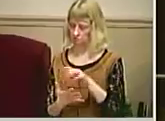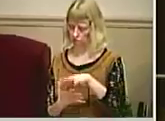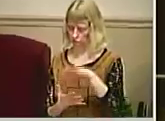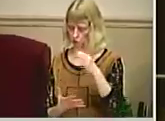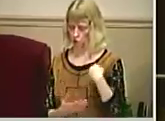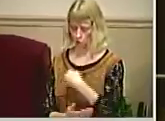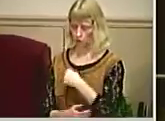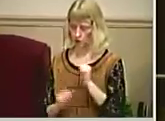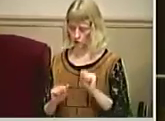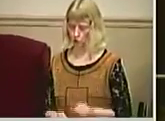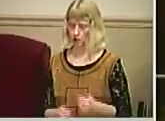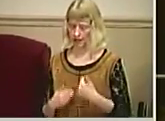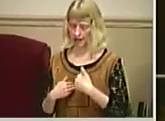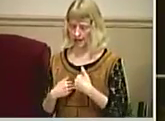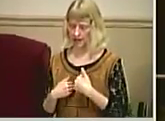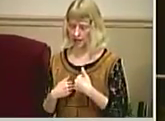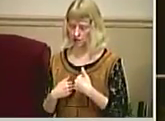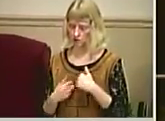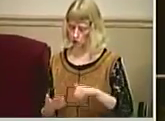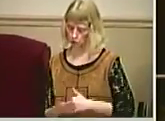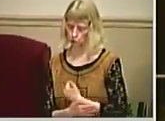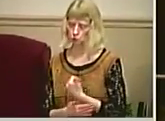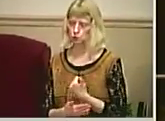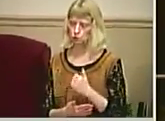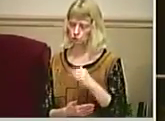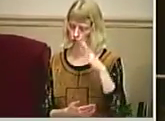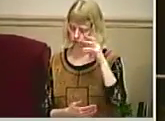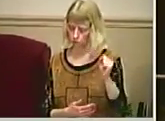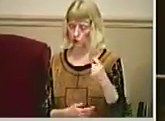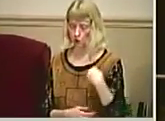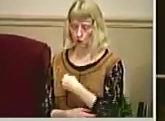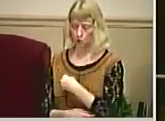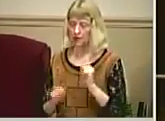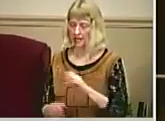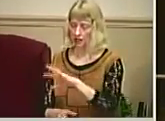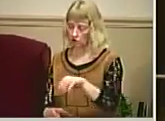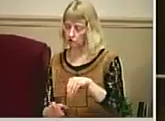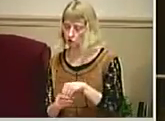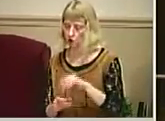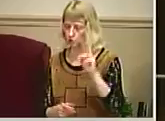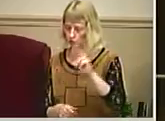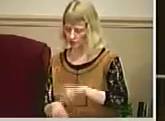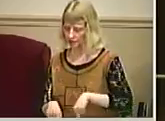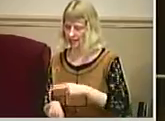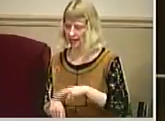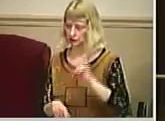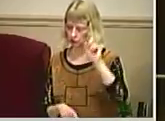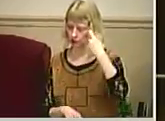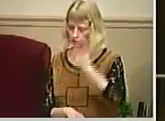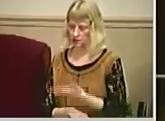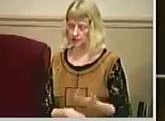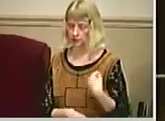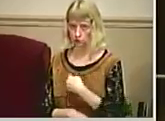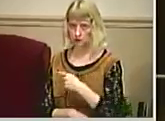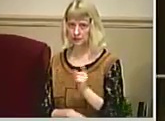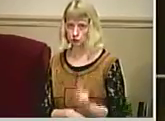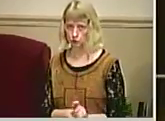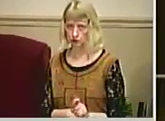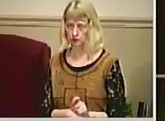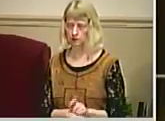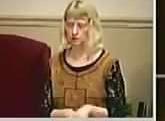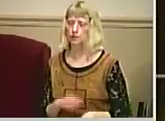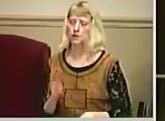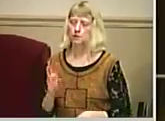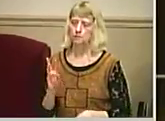that we can have as it relates to this new administration, and that is we can get involved with national and government matters, and we should. And then the